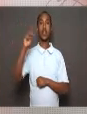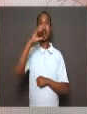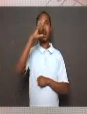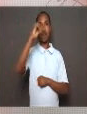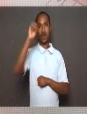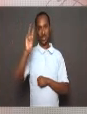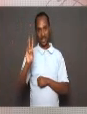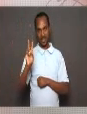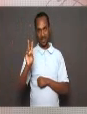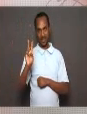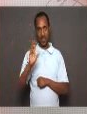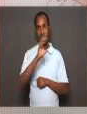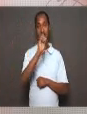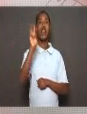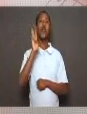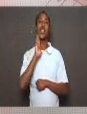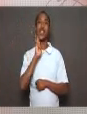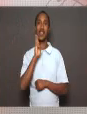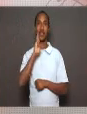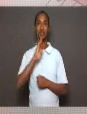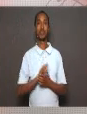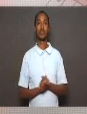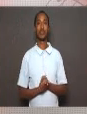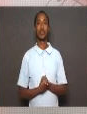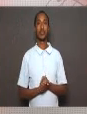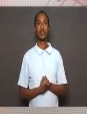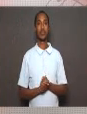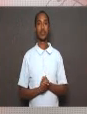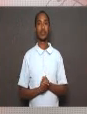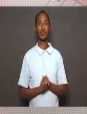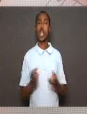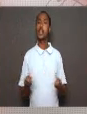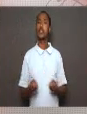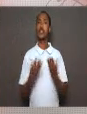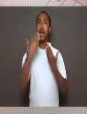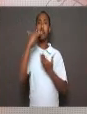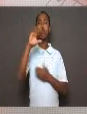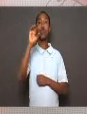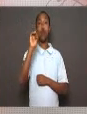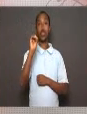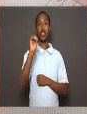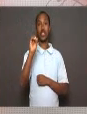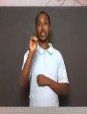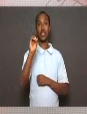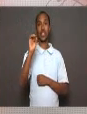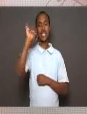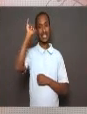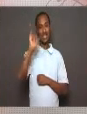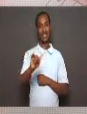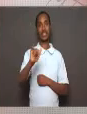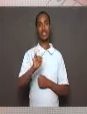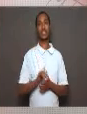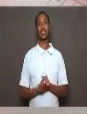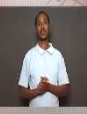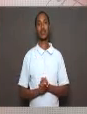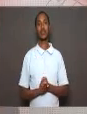products carbon dioxide and water, while an excess amount of oxygen would